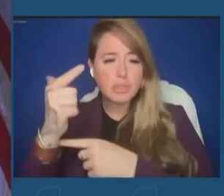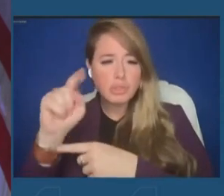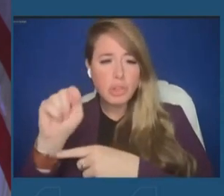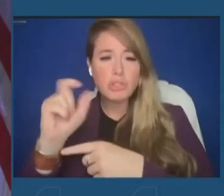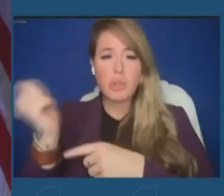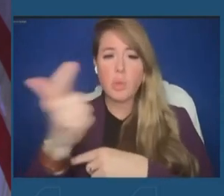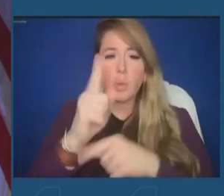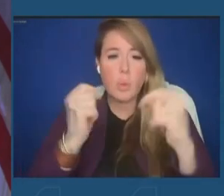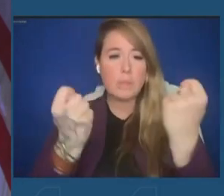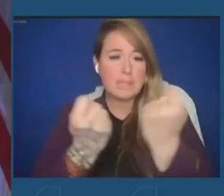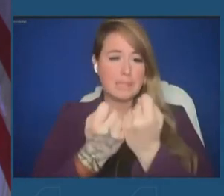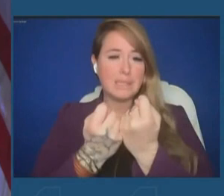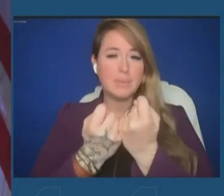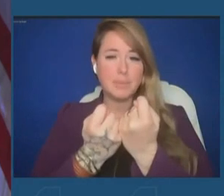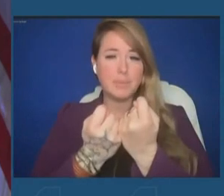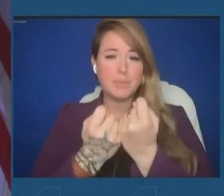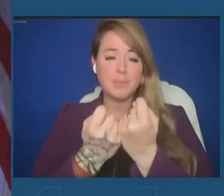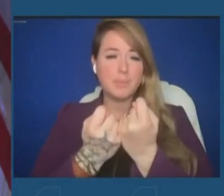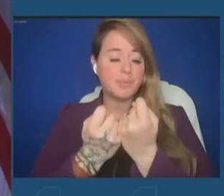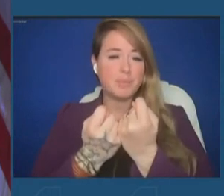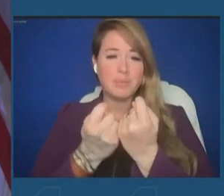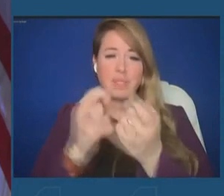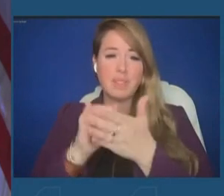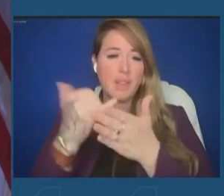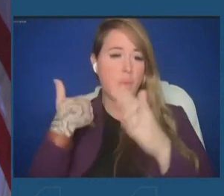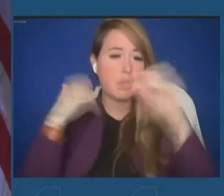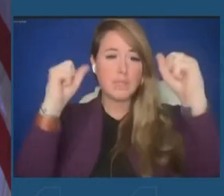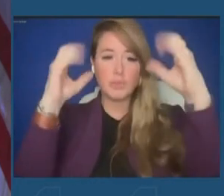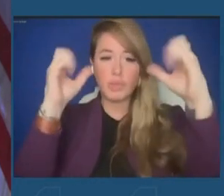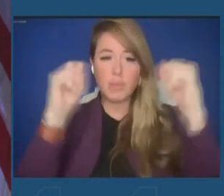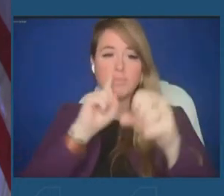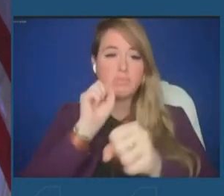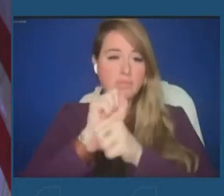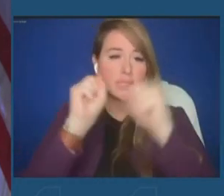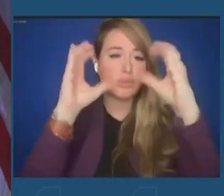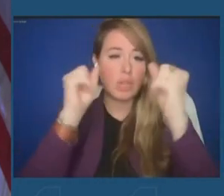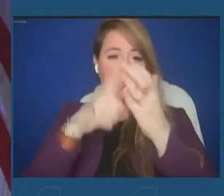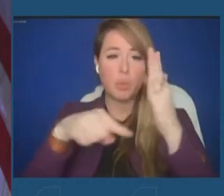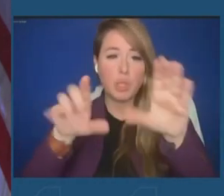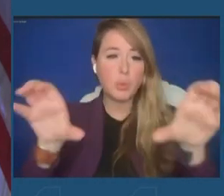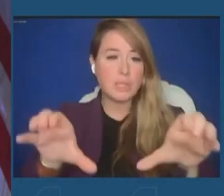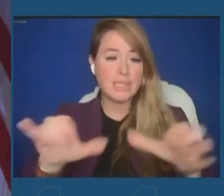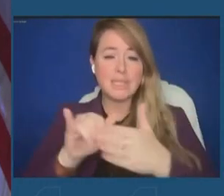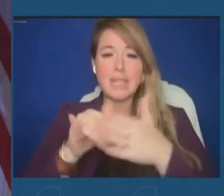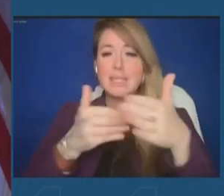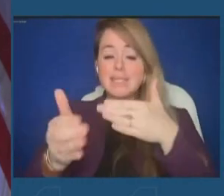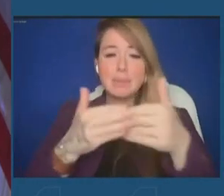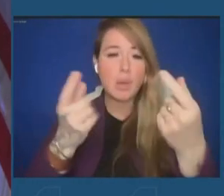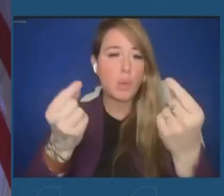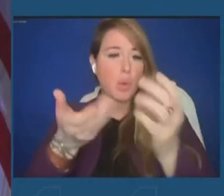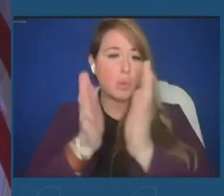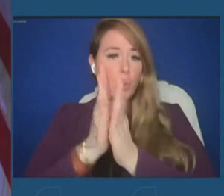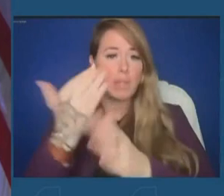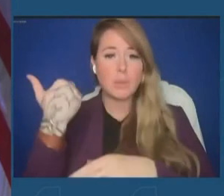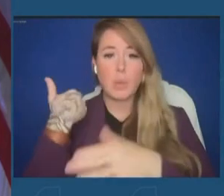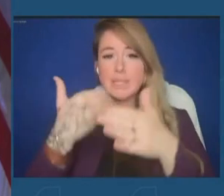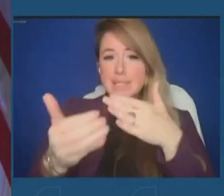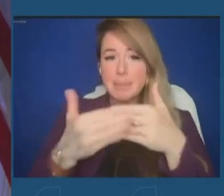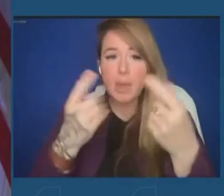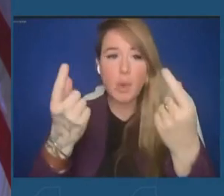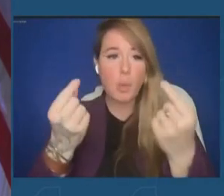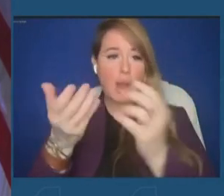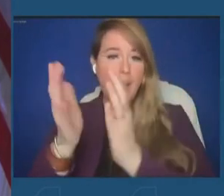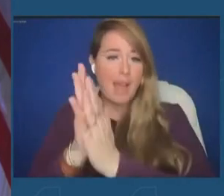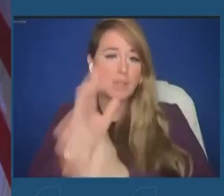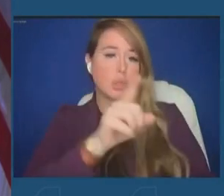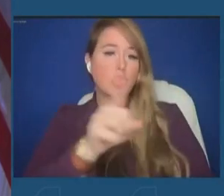team, it was incredible. It was incredible what you did. It didn't matter what the request was. It didn't matter what the ask was. You were